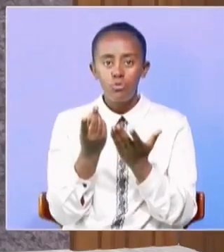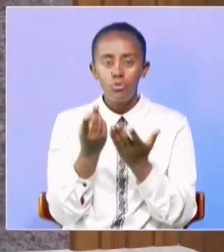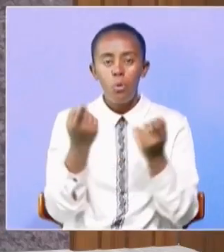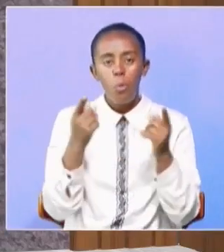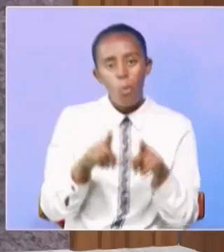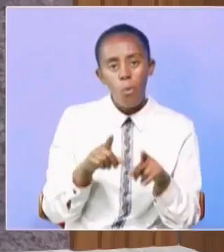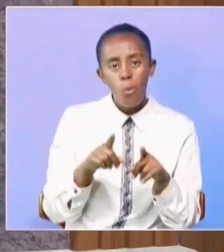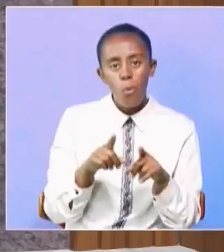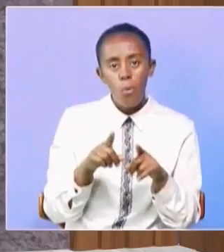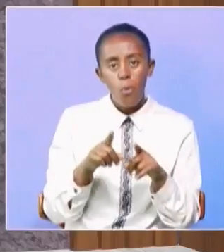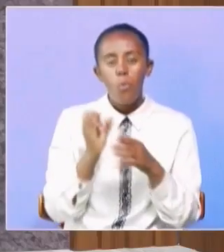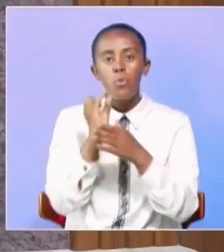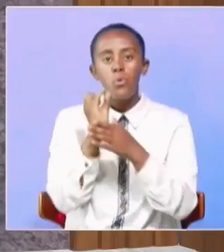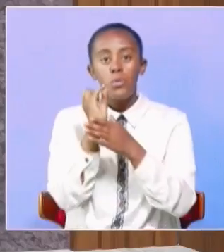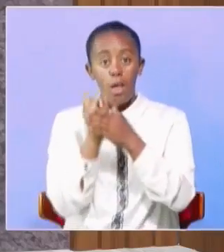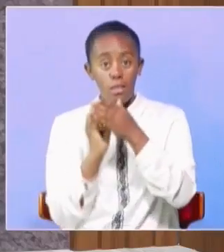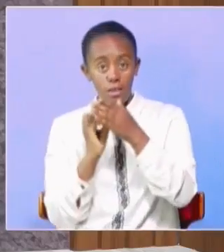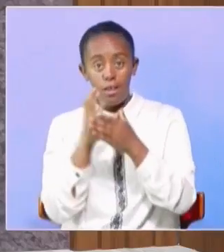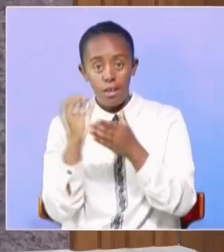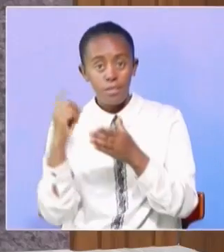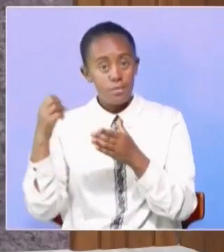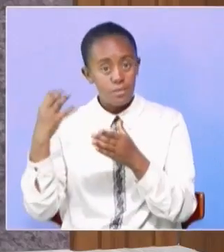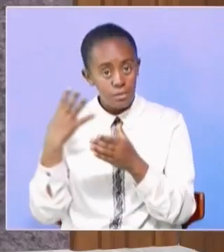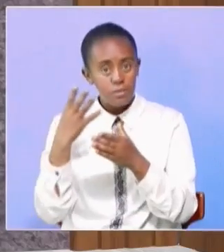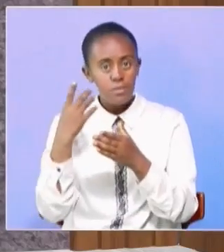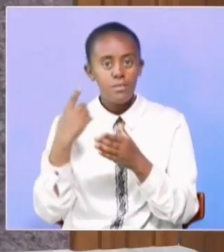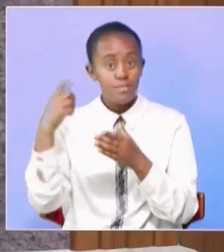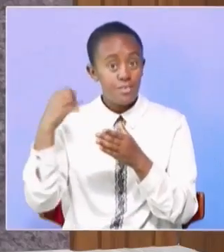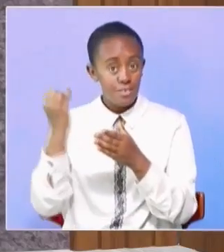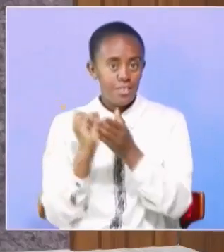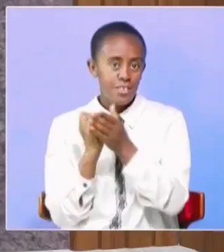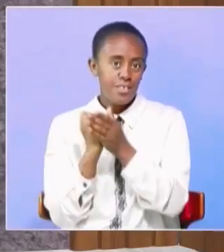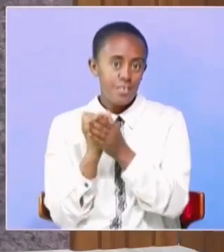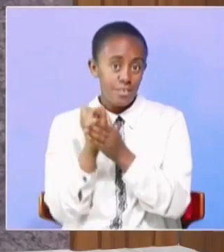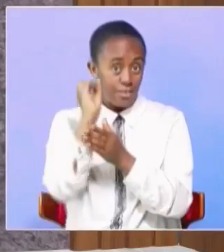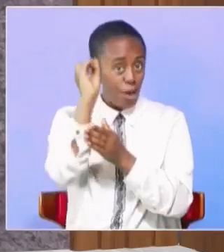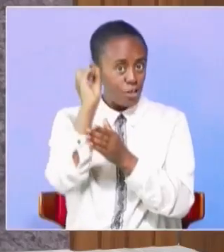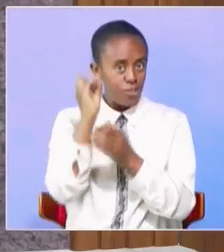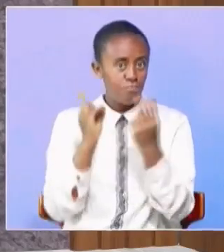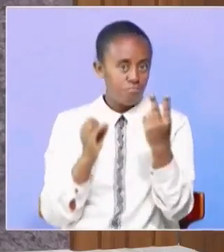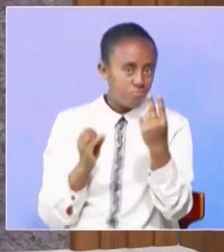when the sun is setting, and some people like watching when the sun is